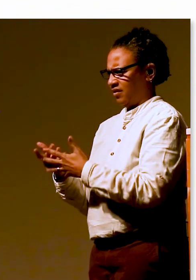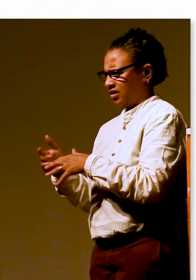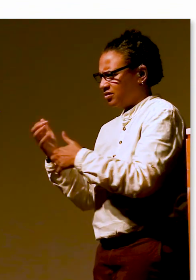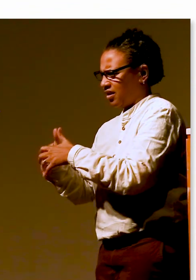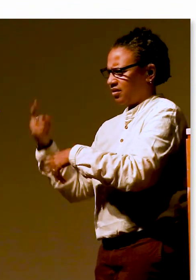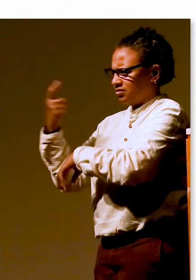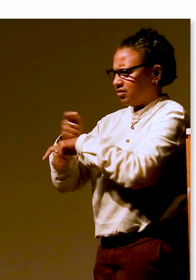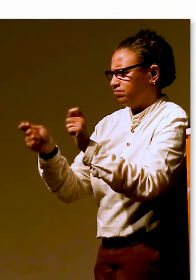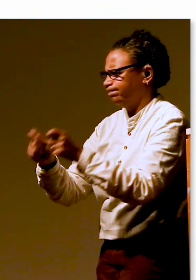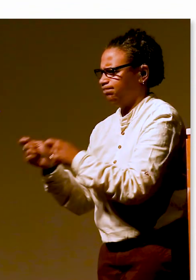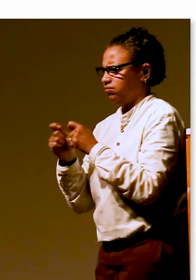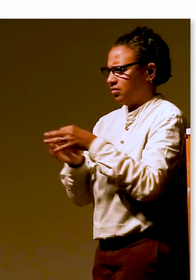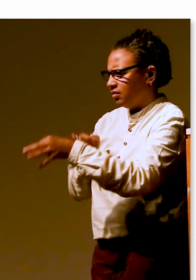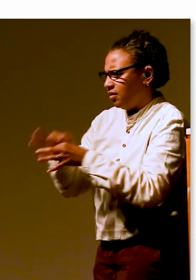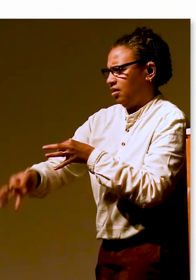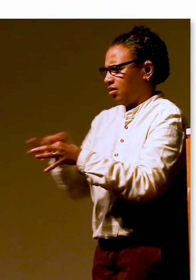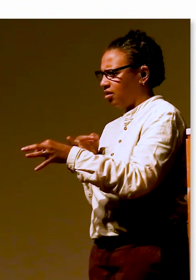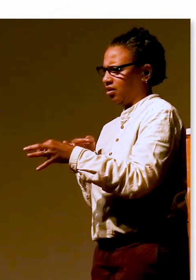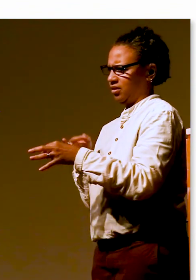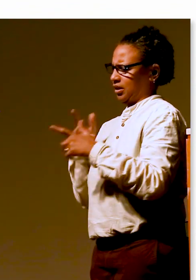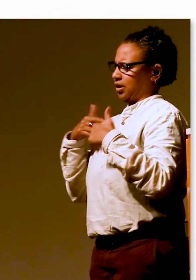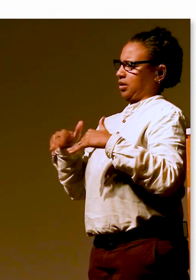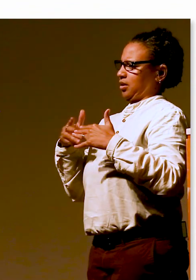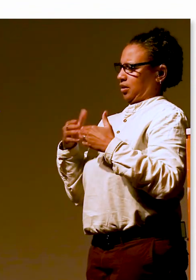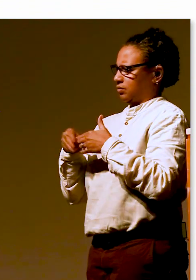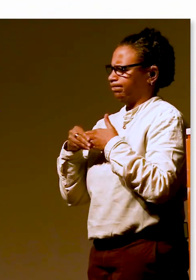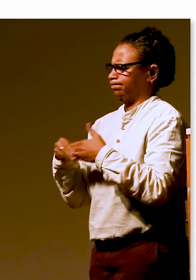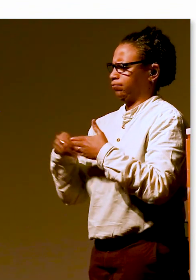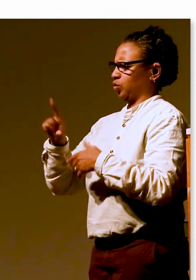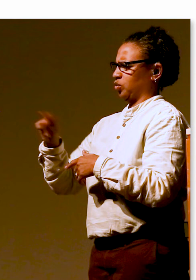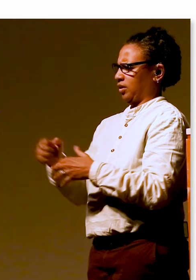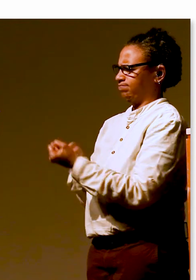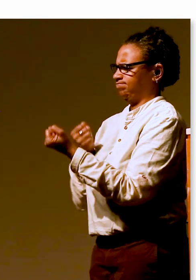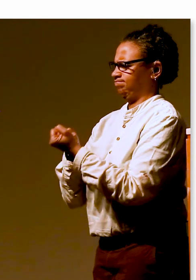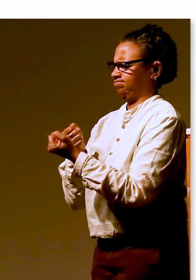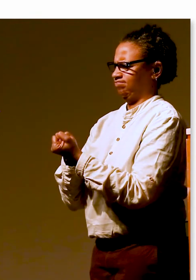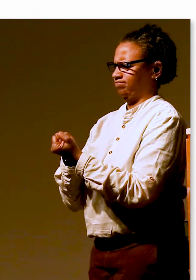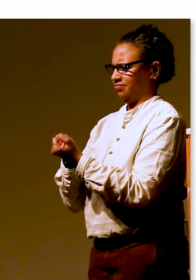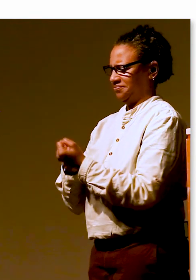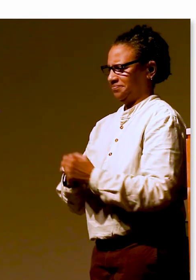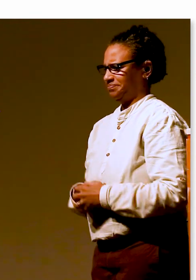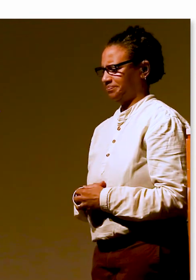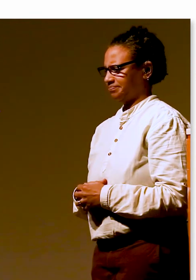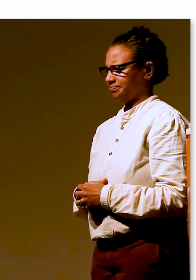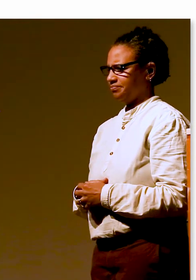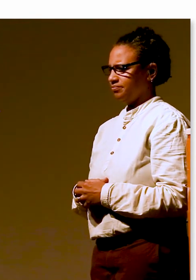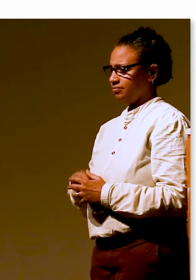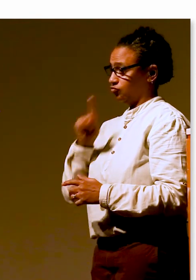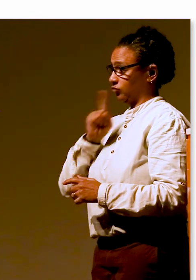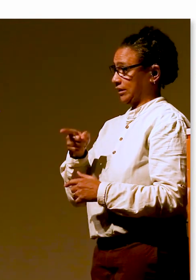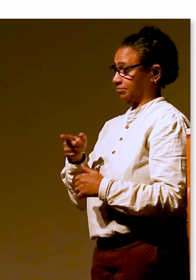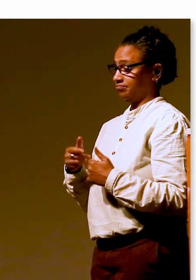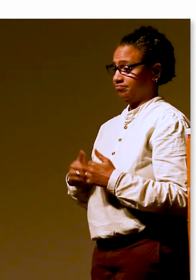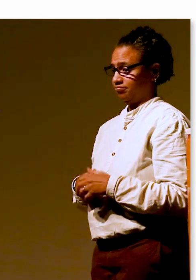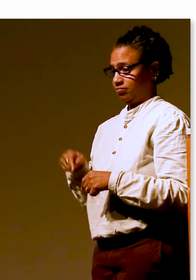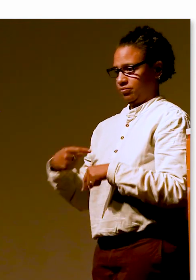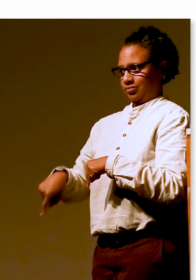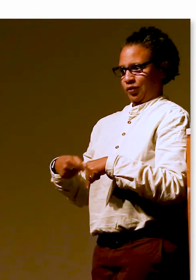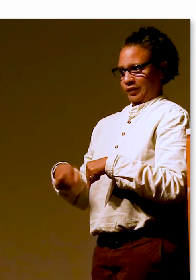So a thing that I've started doing recently, because the idea of a lecture scares me. I'm an